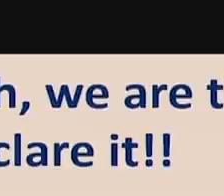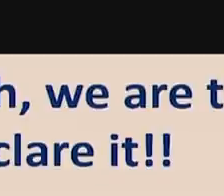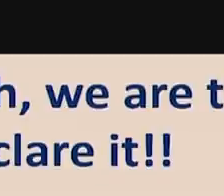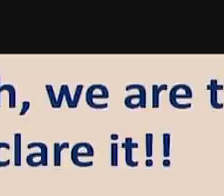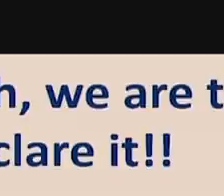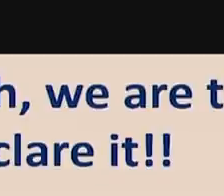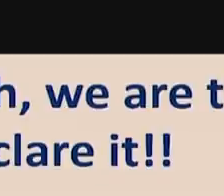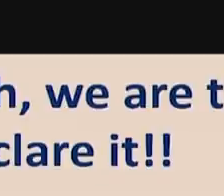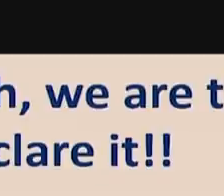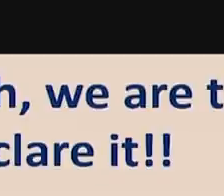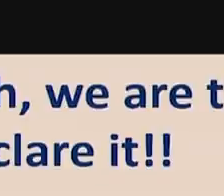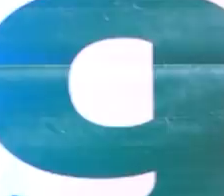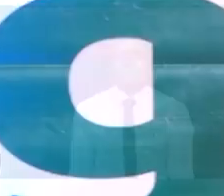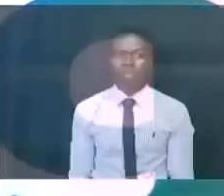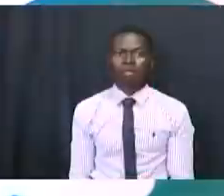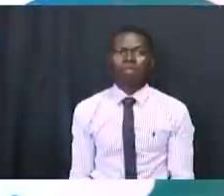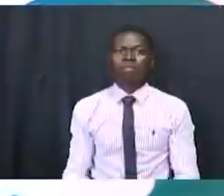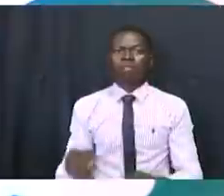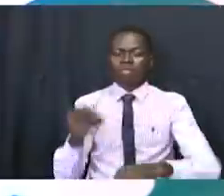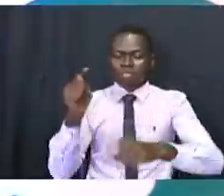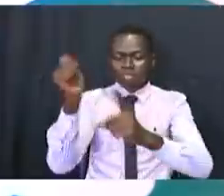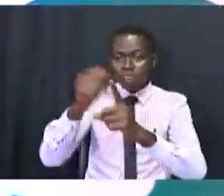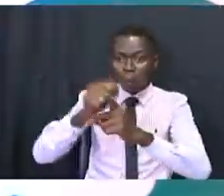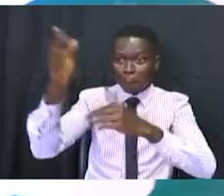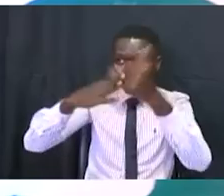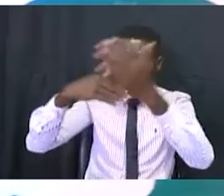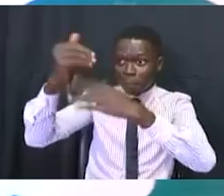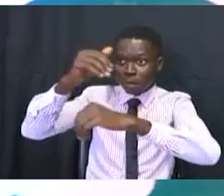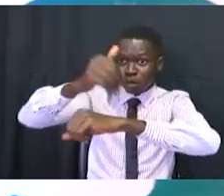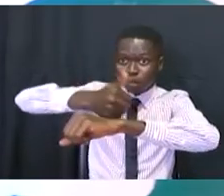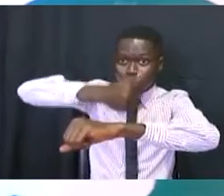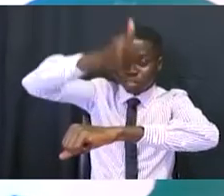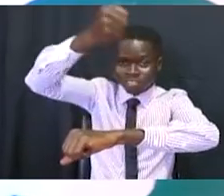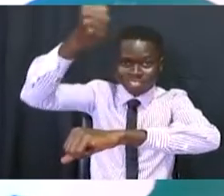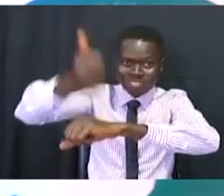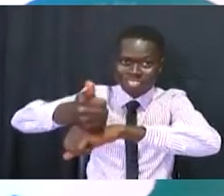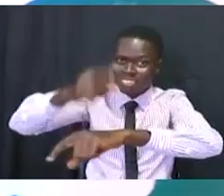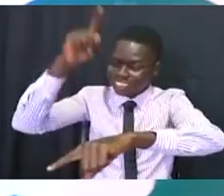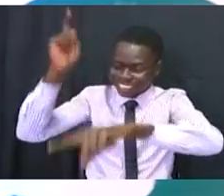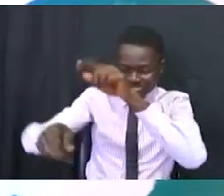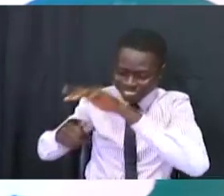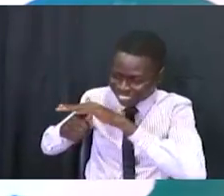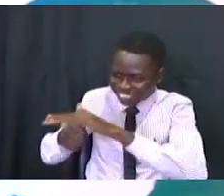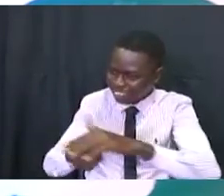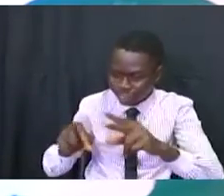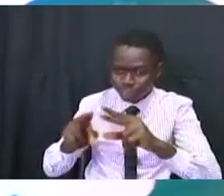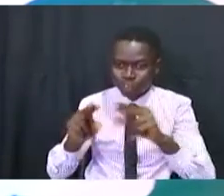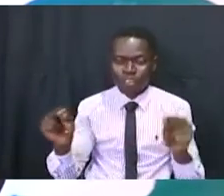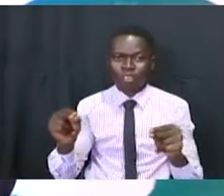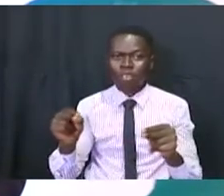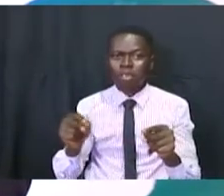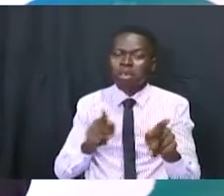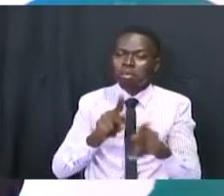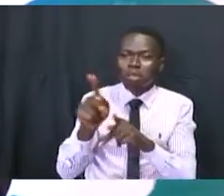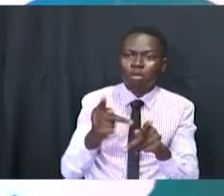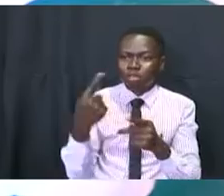hill cannot be hidden. A town build your town on a hill and don't hide it. Neither do